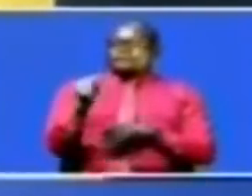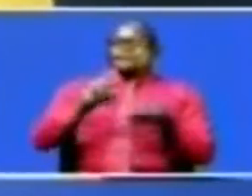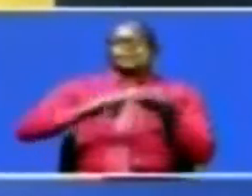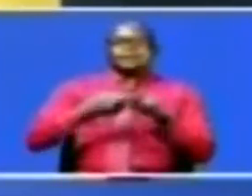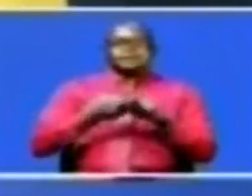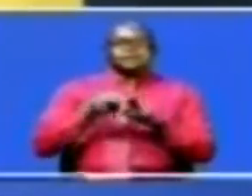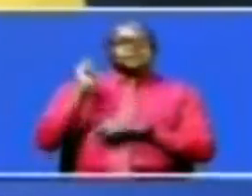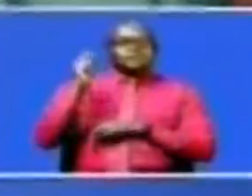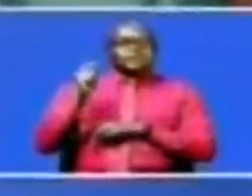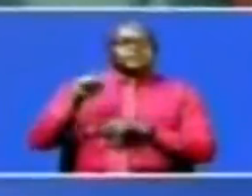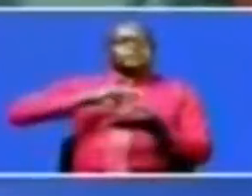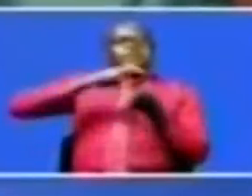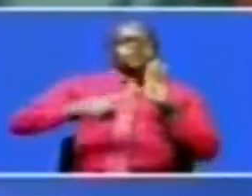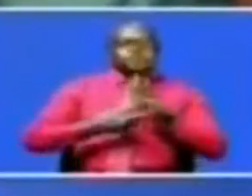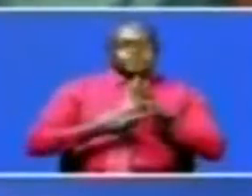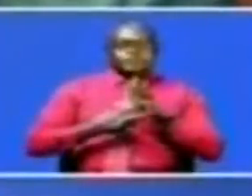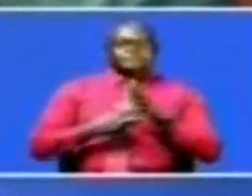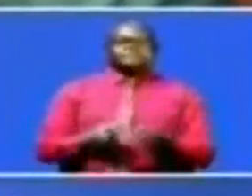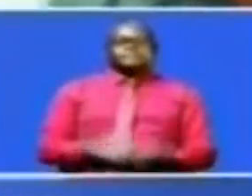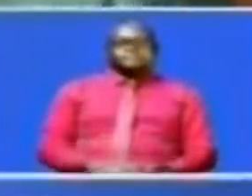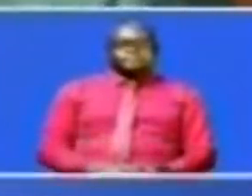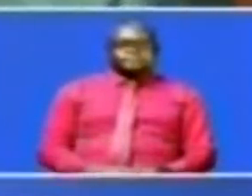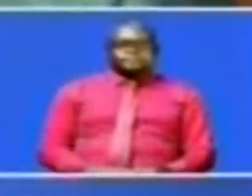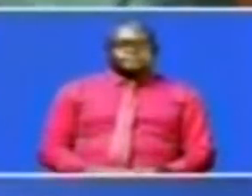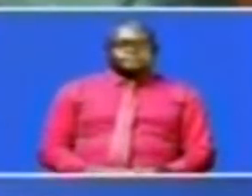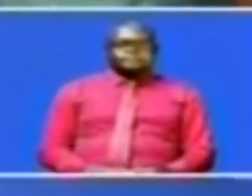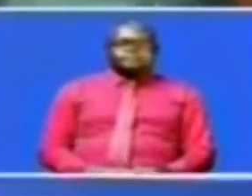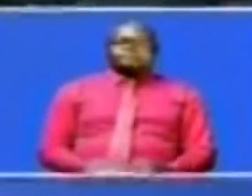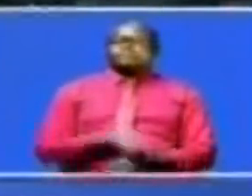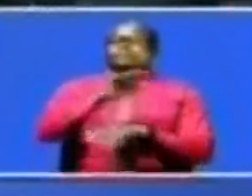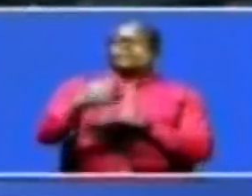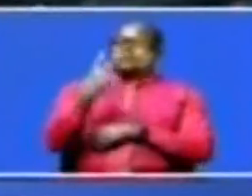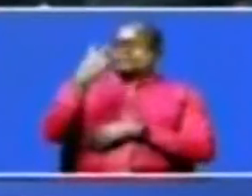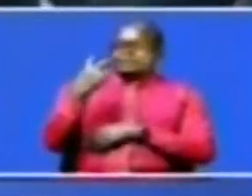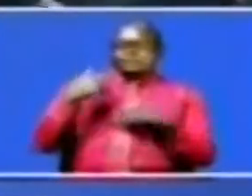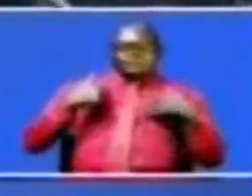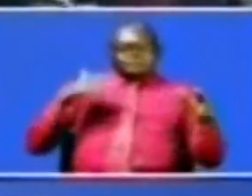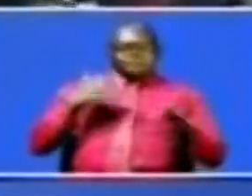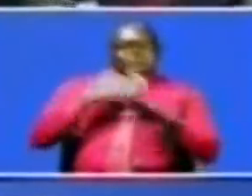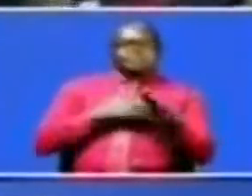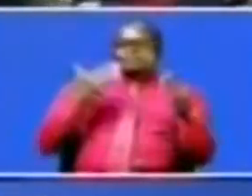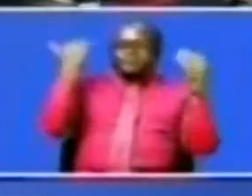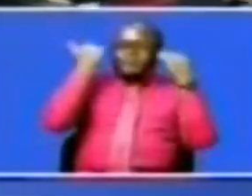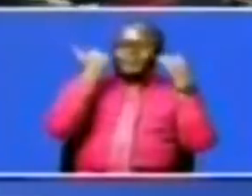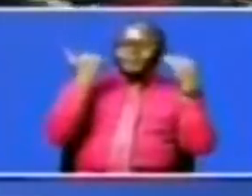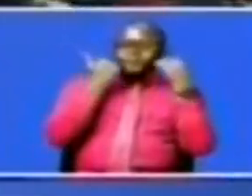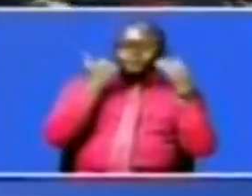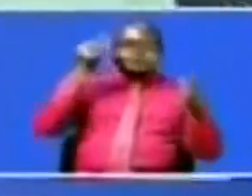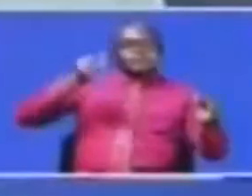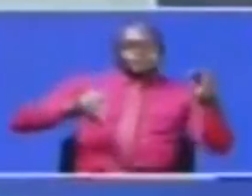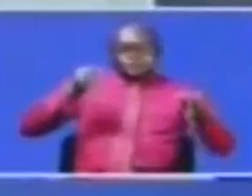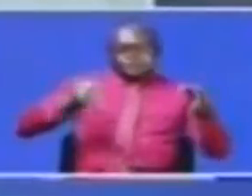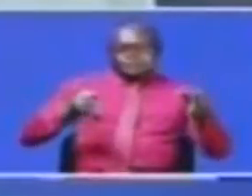relating to tendering of contracts. Were they notified? All the suspects denied the charges before Kilimani Chief Magistrate Felix